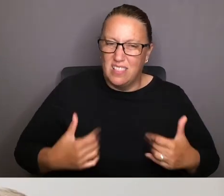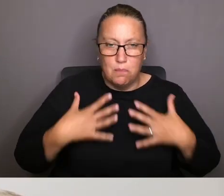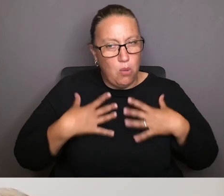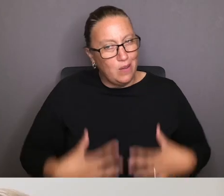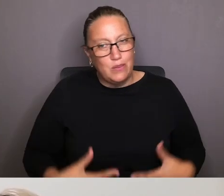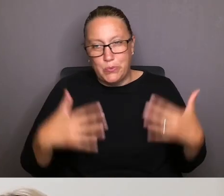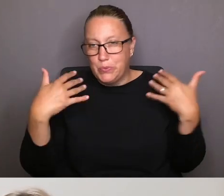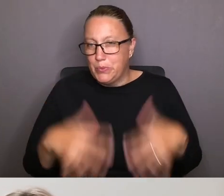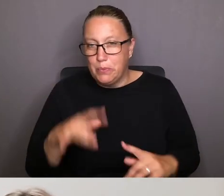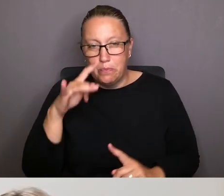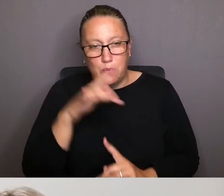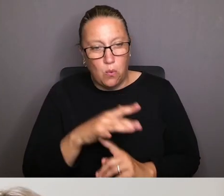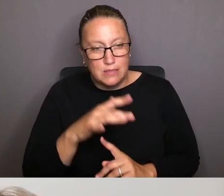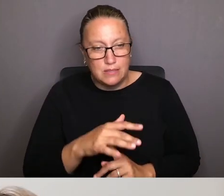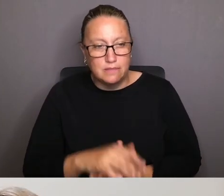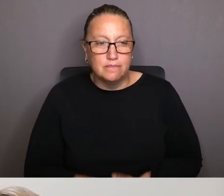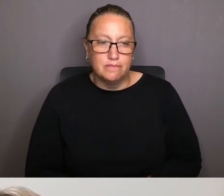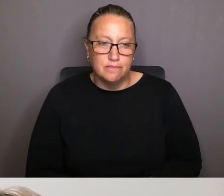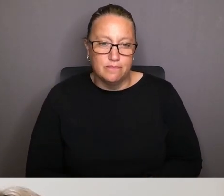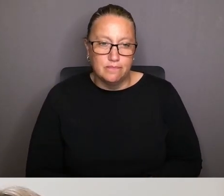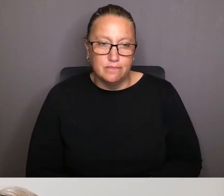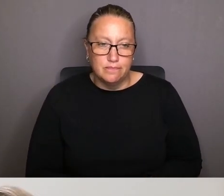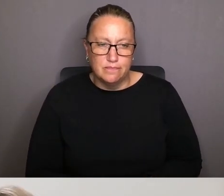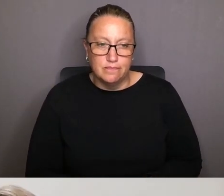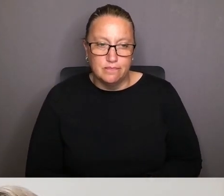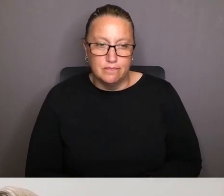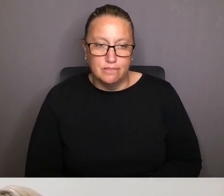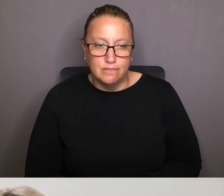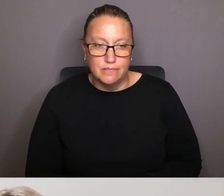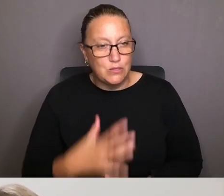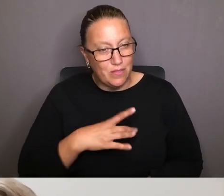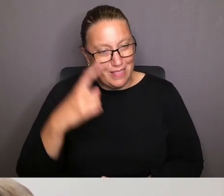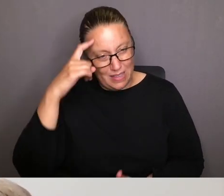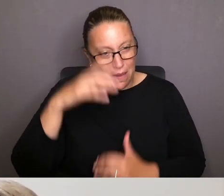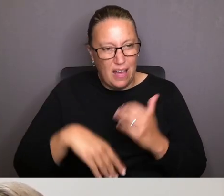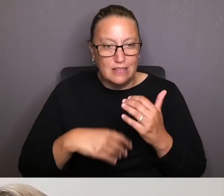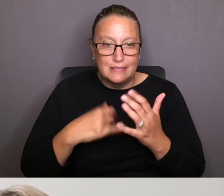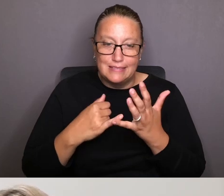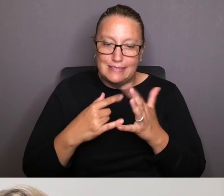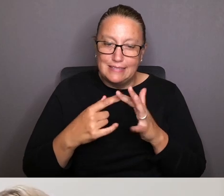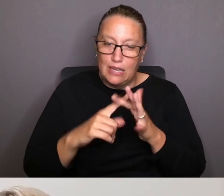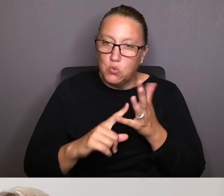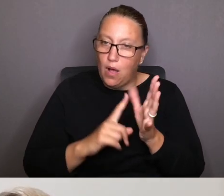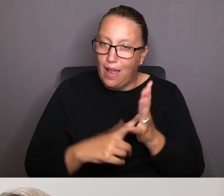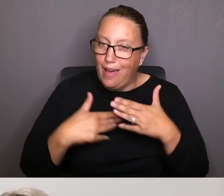health, the body is really important. So, you know, we're talking about things that maybe come to our mind as a bit more obvious,